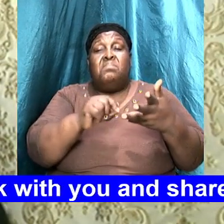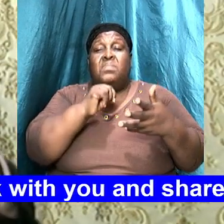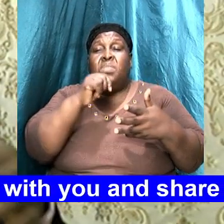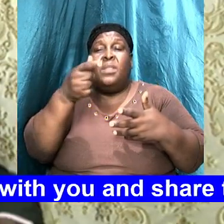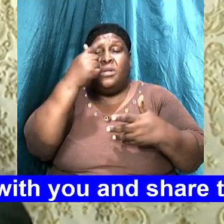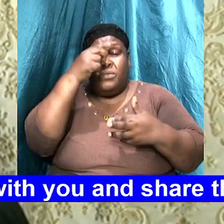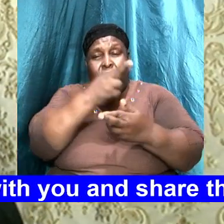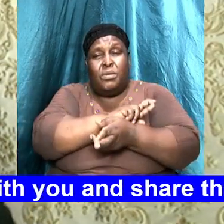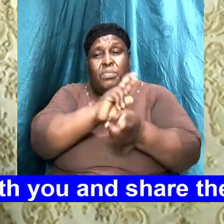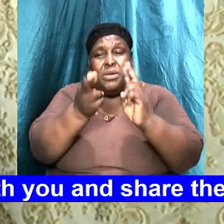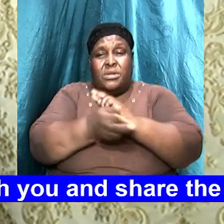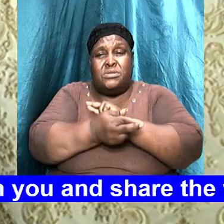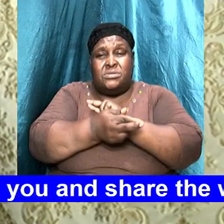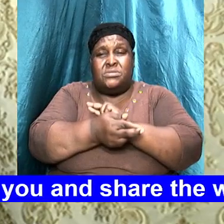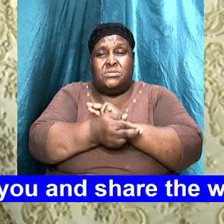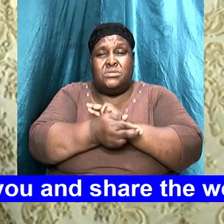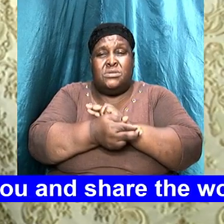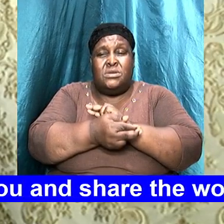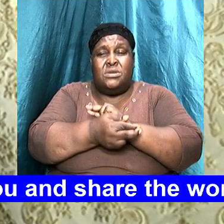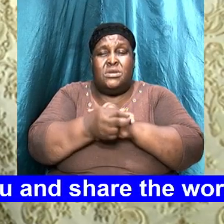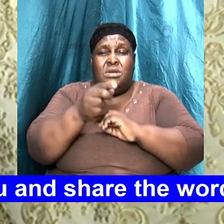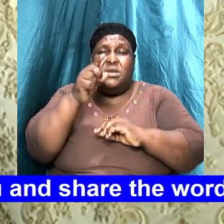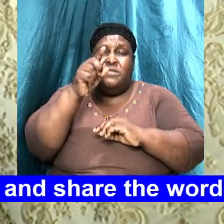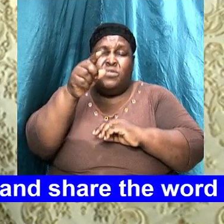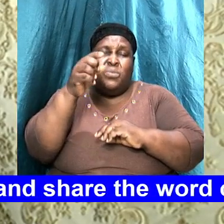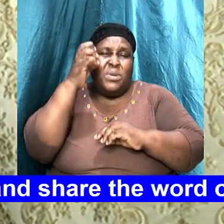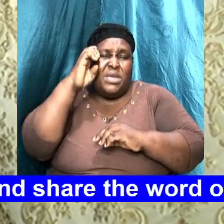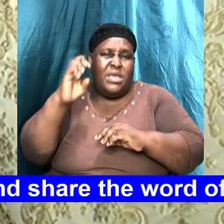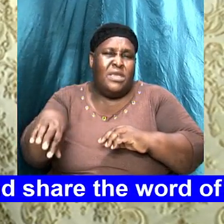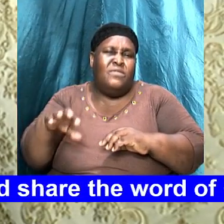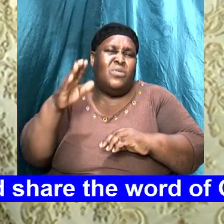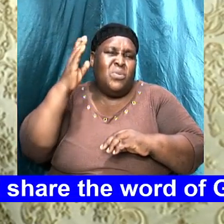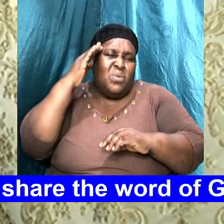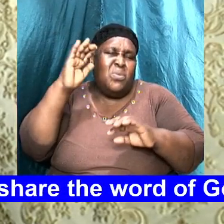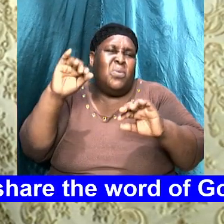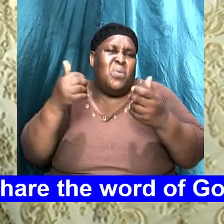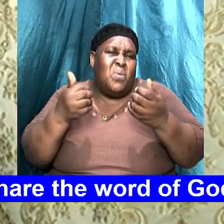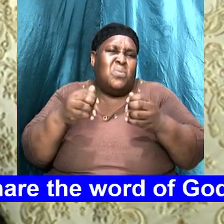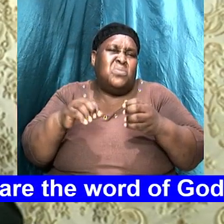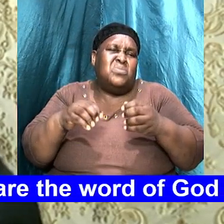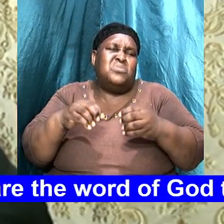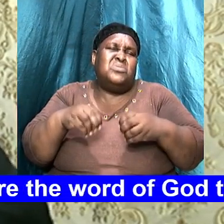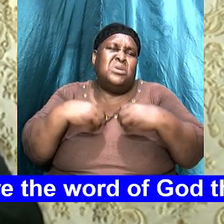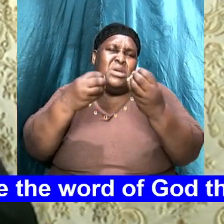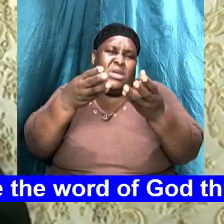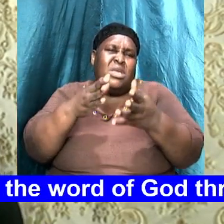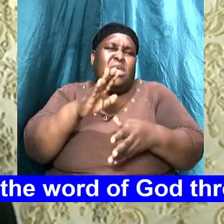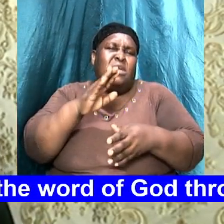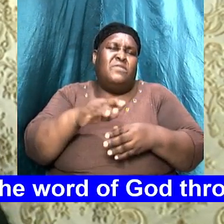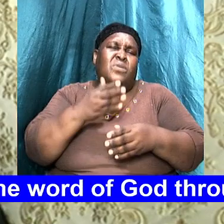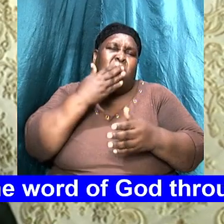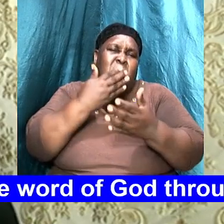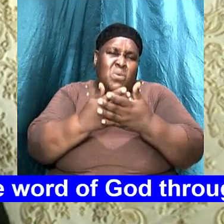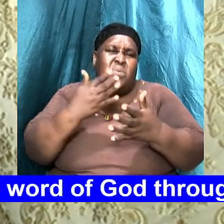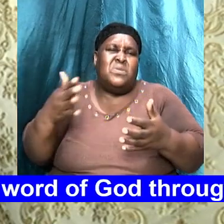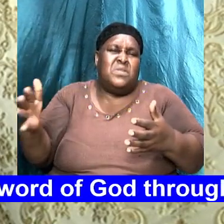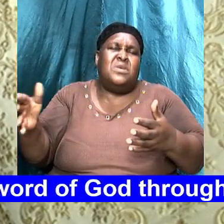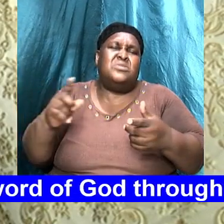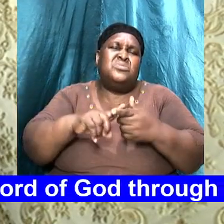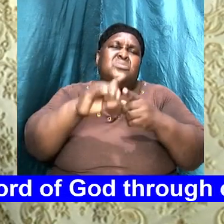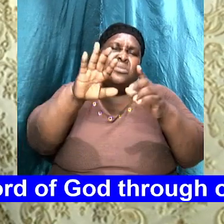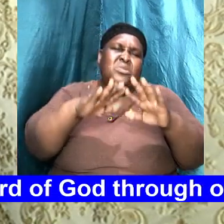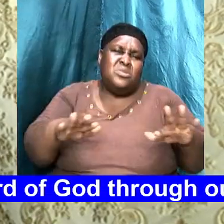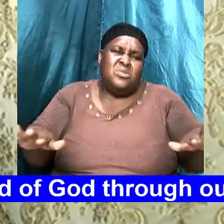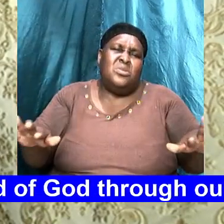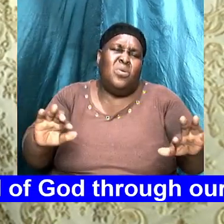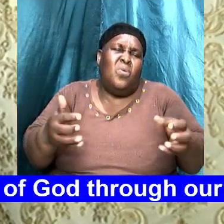but if you then be evil know how to give good gifts unto your children how much more shall your